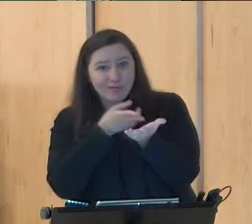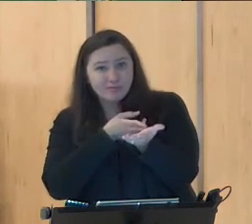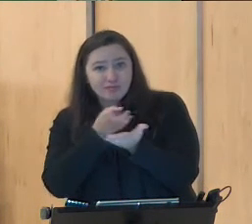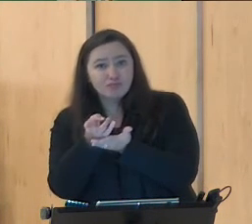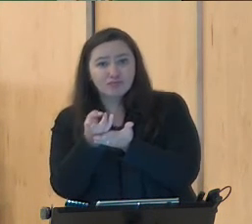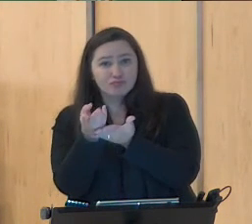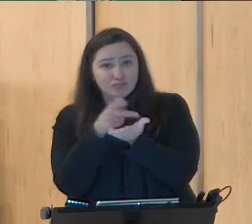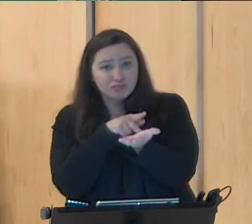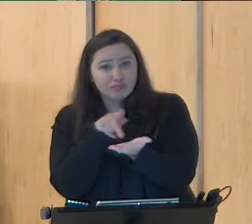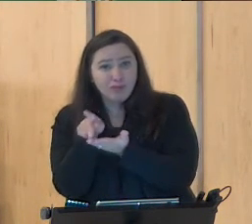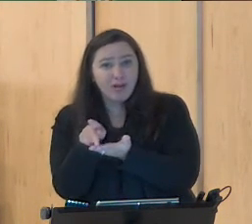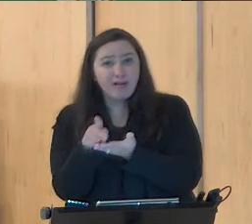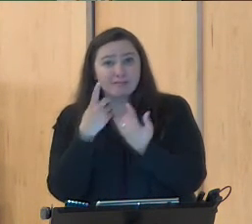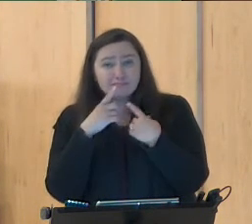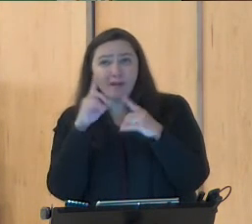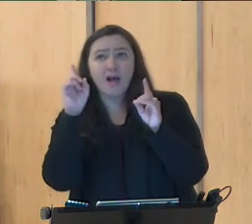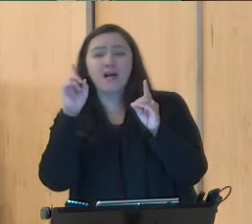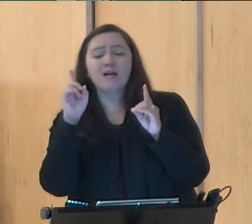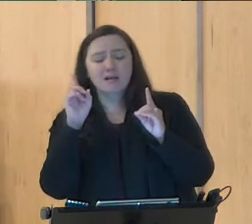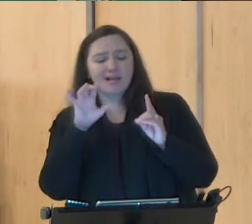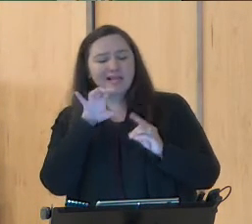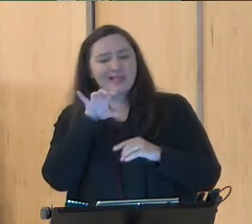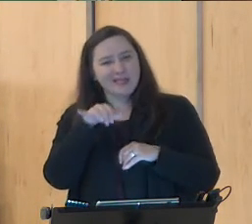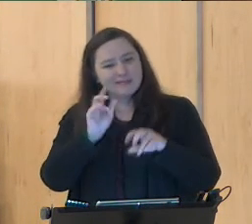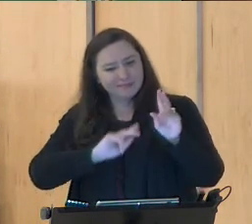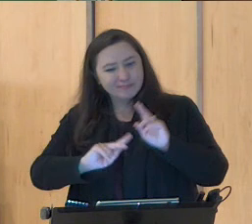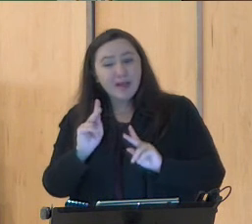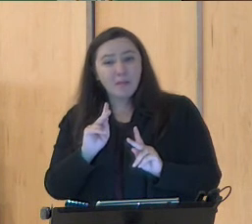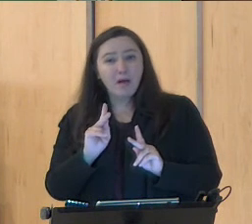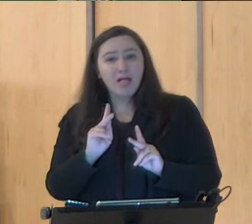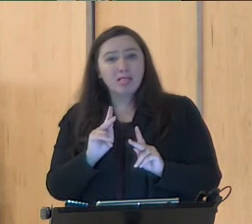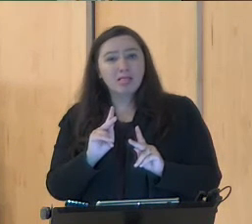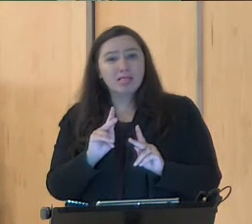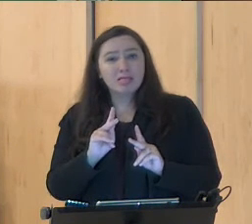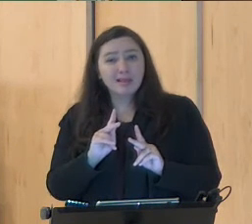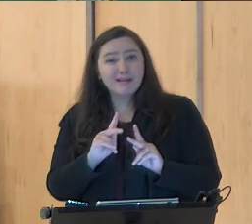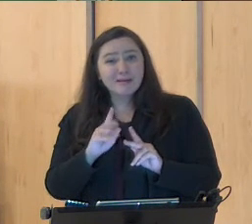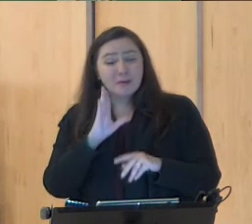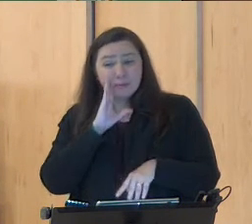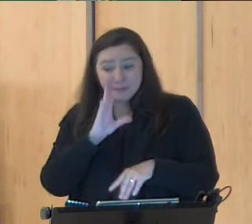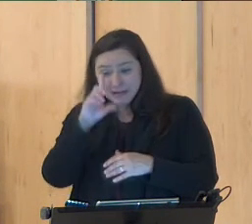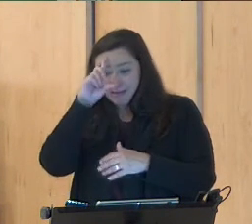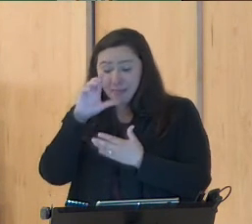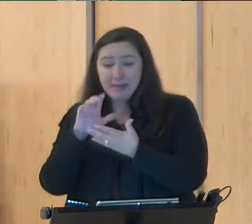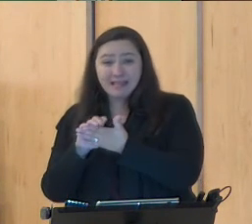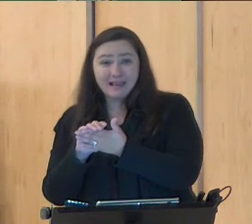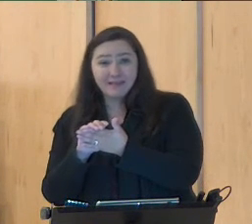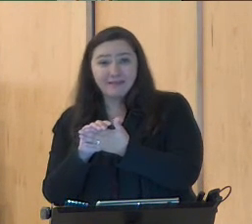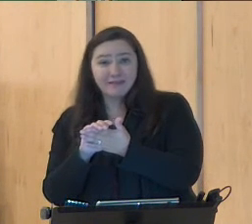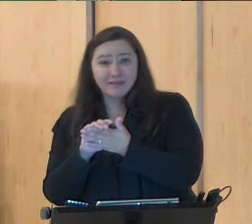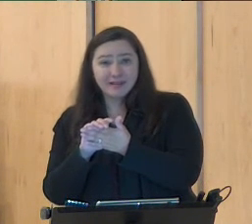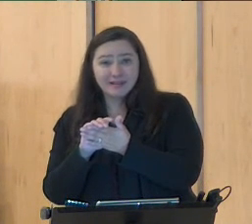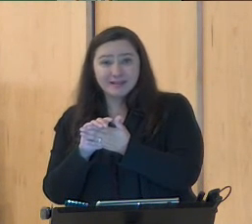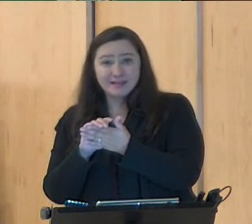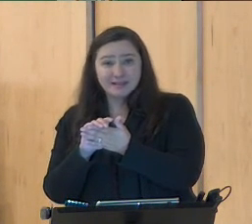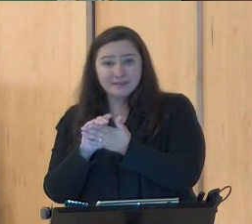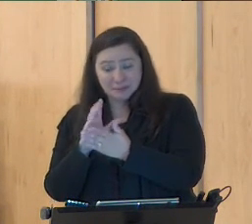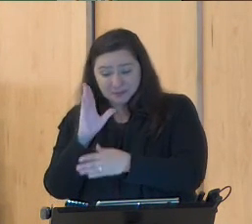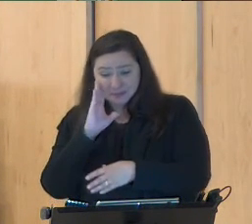purity, there will be those who will be brought to faith, who will believe in